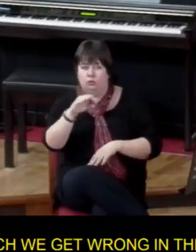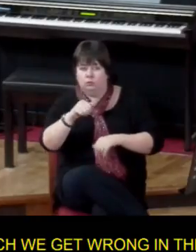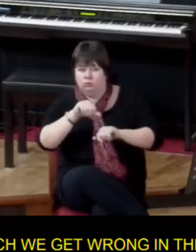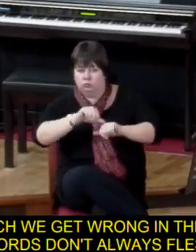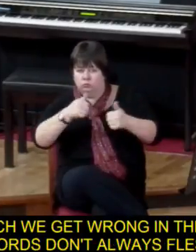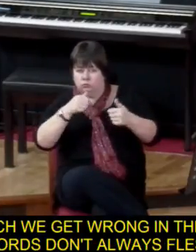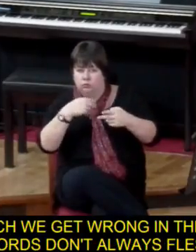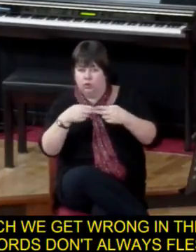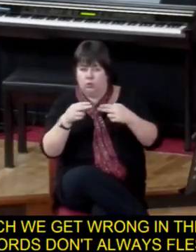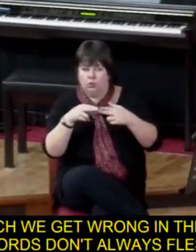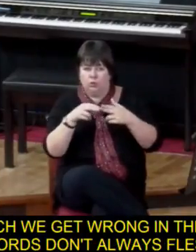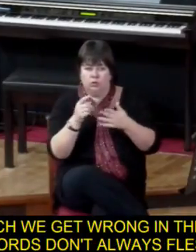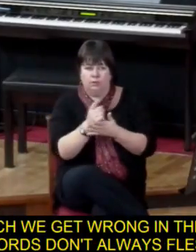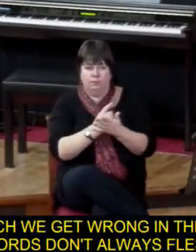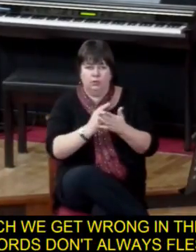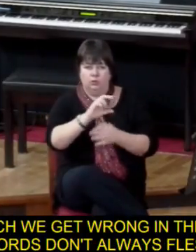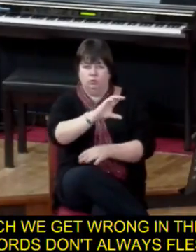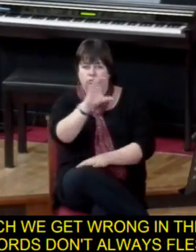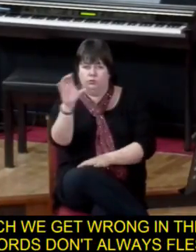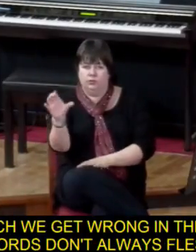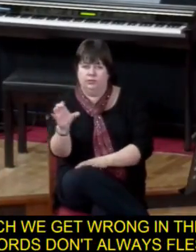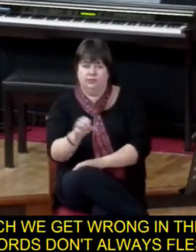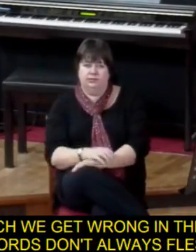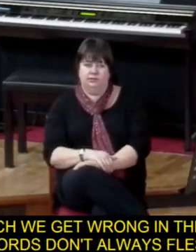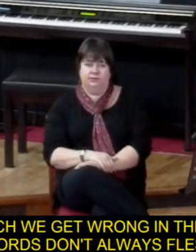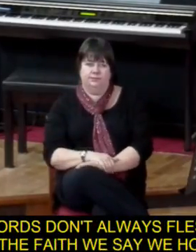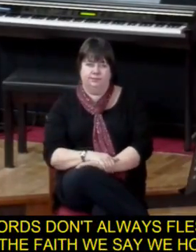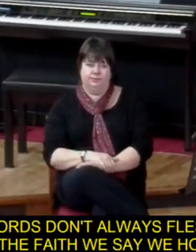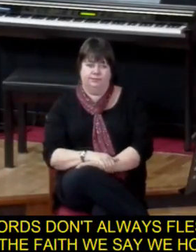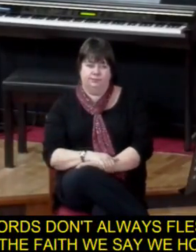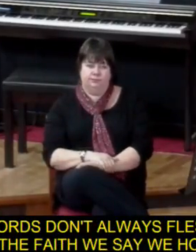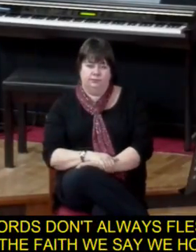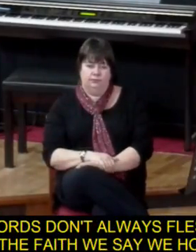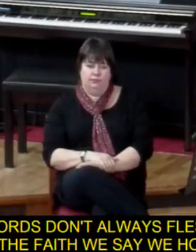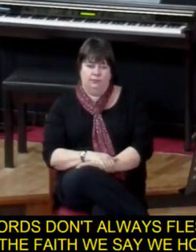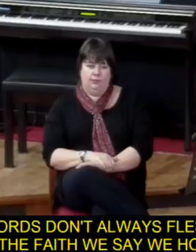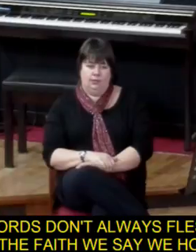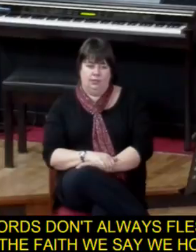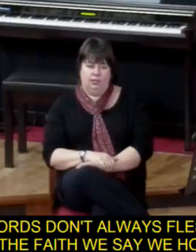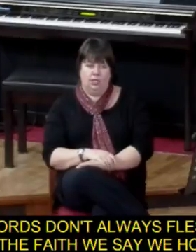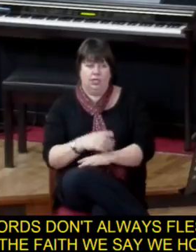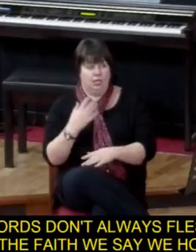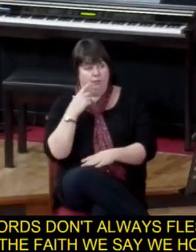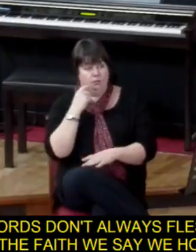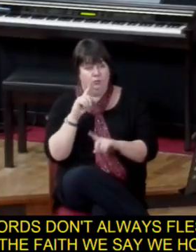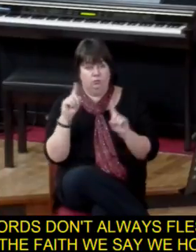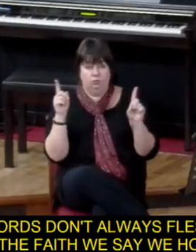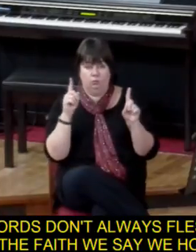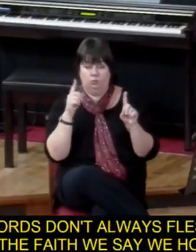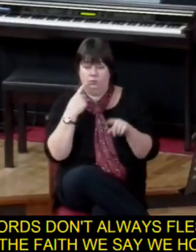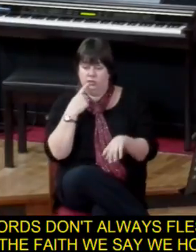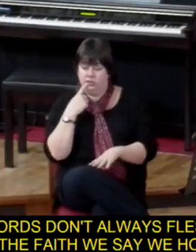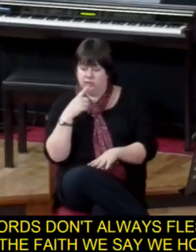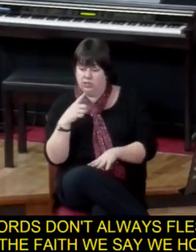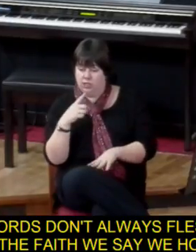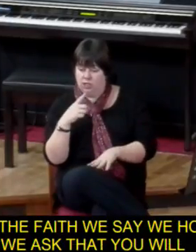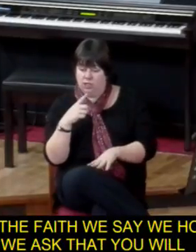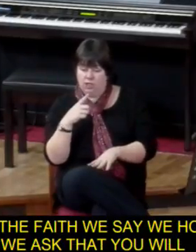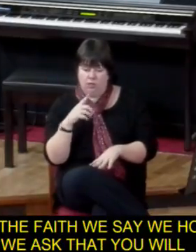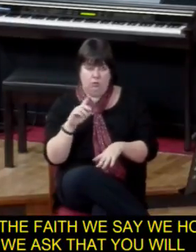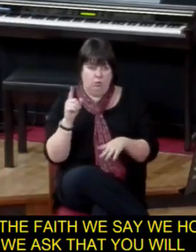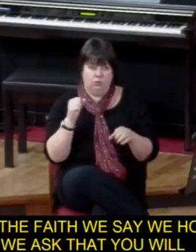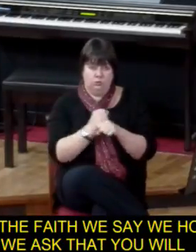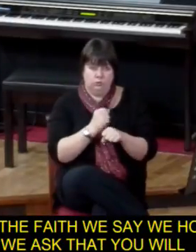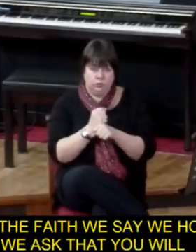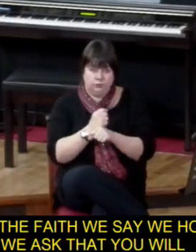news about Christ. And may that be in what we say and in what we do.